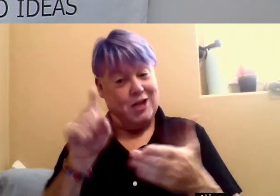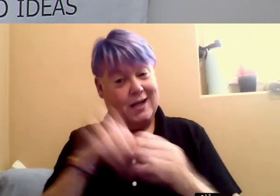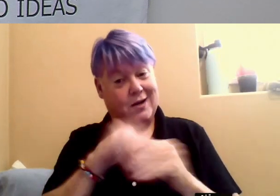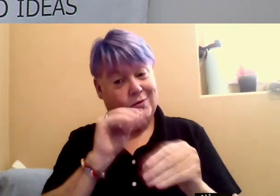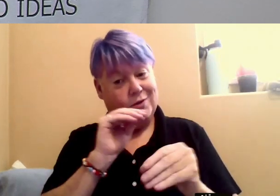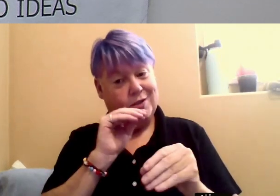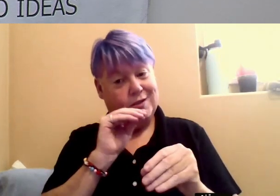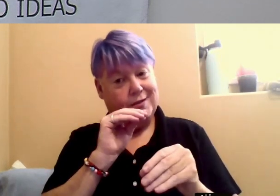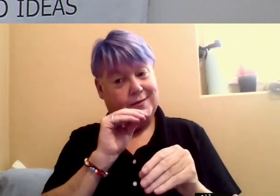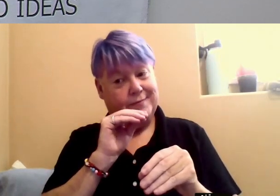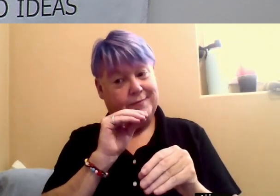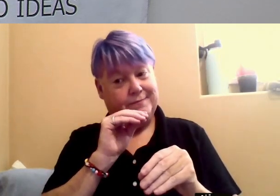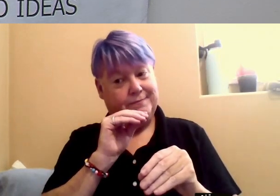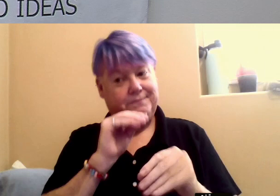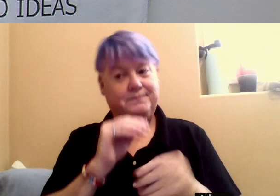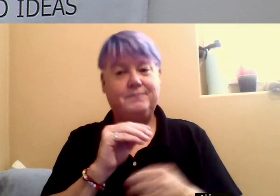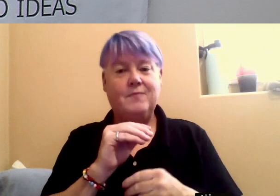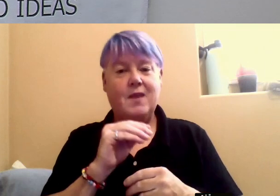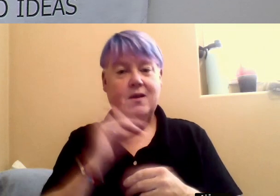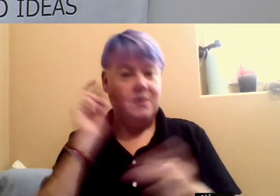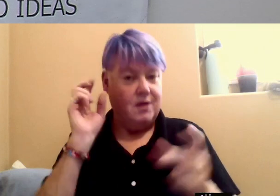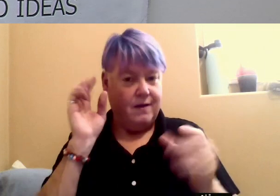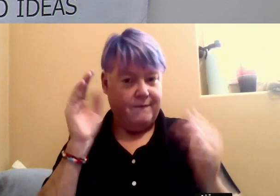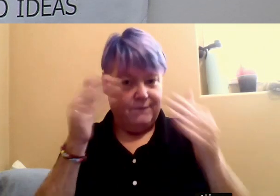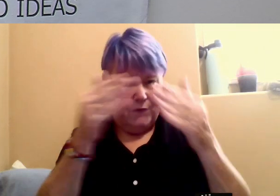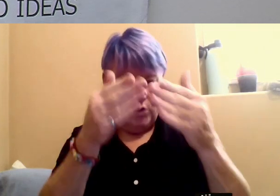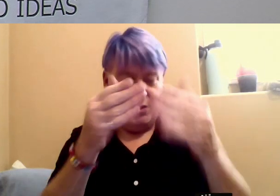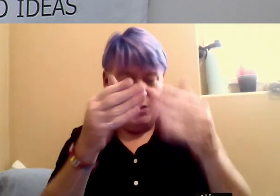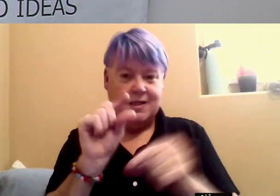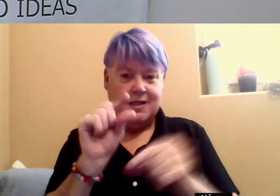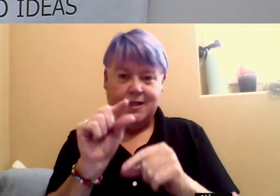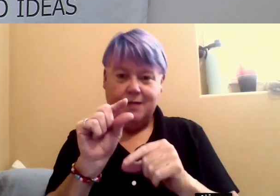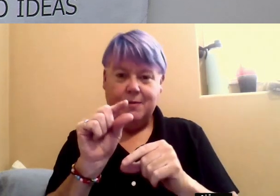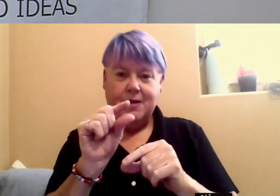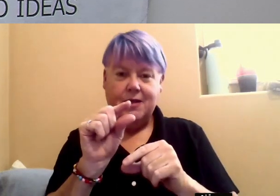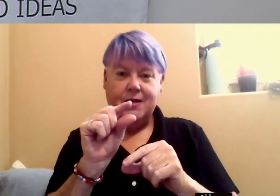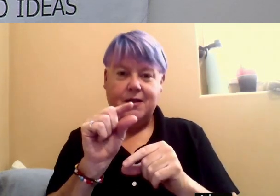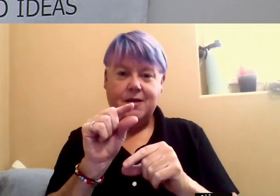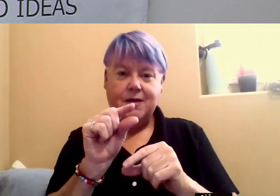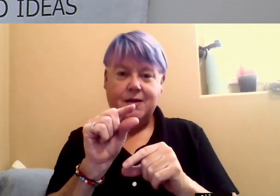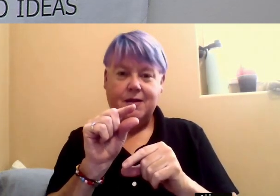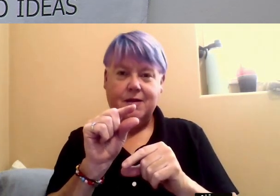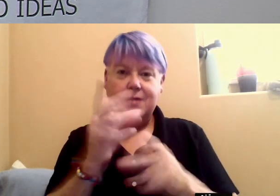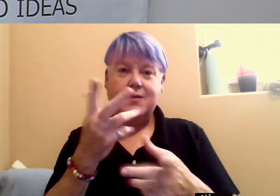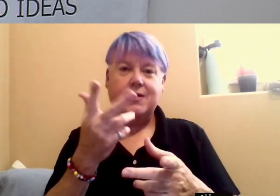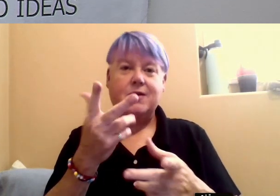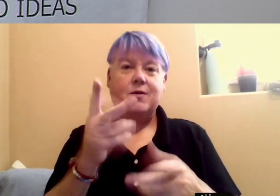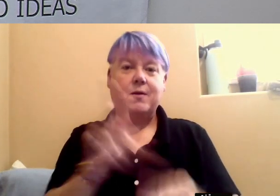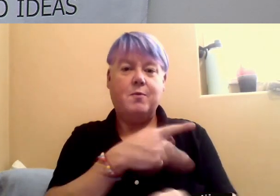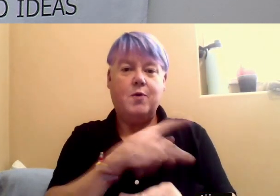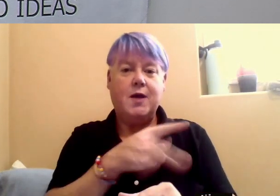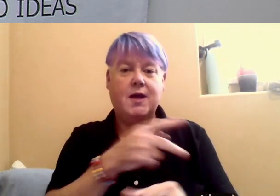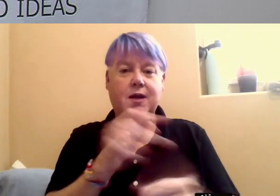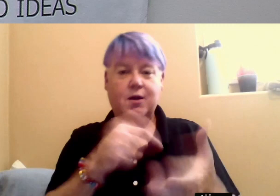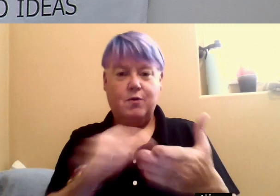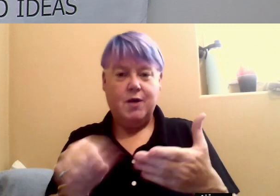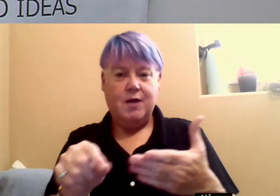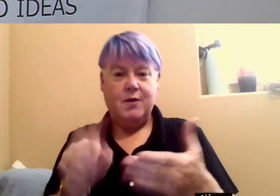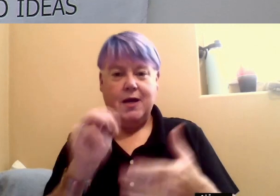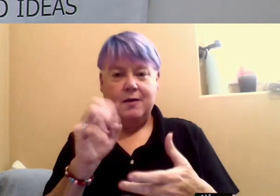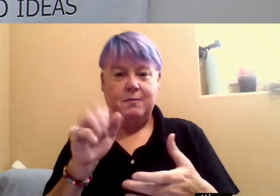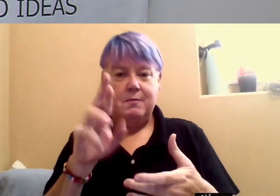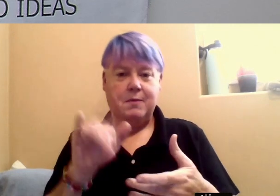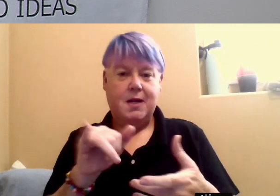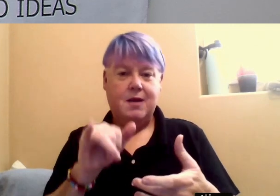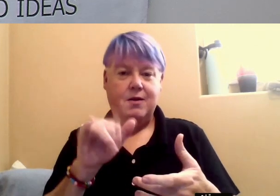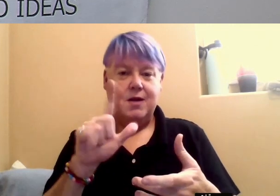just switching like focus a little bit. You're quite a prolific writer. We had Mary Lawson on a little while